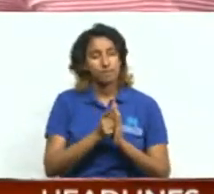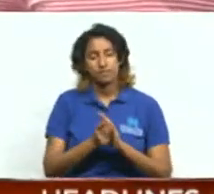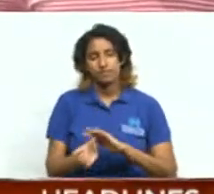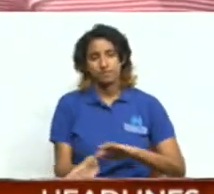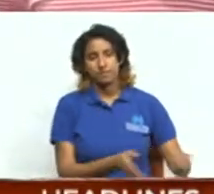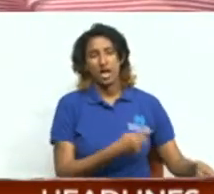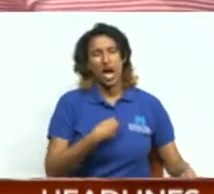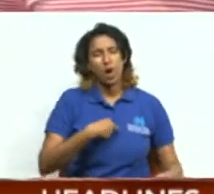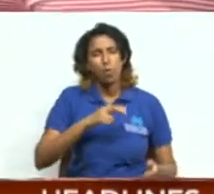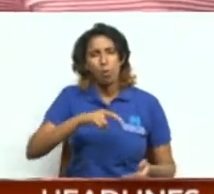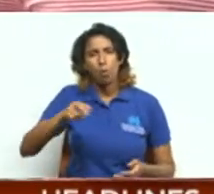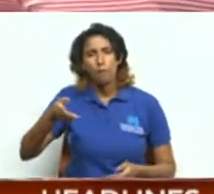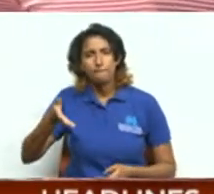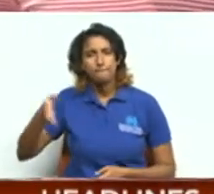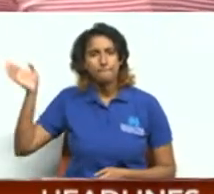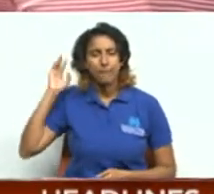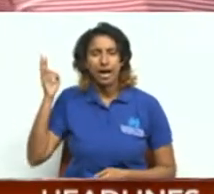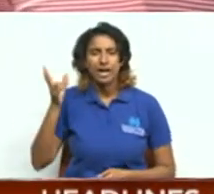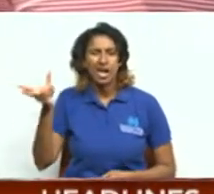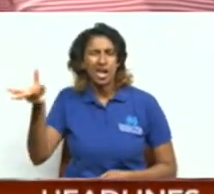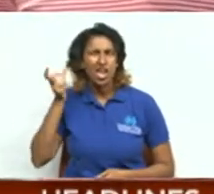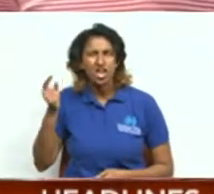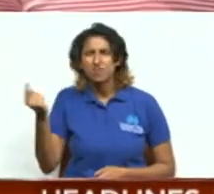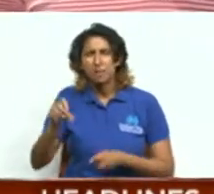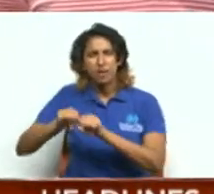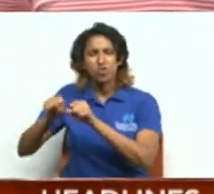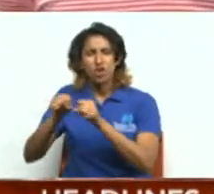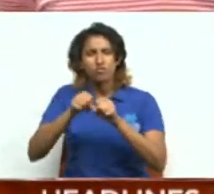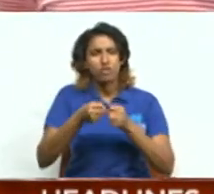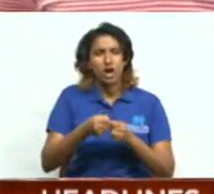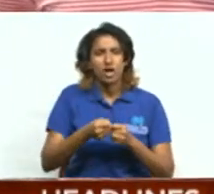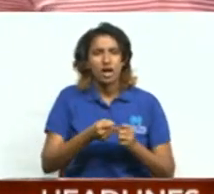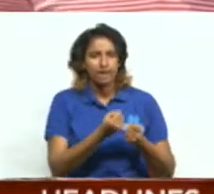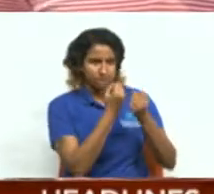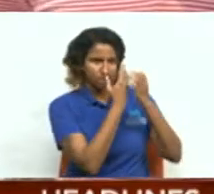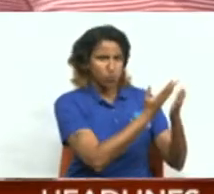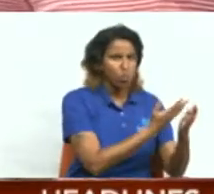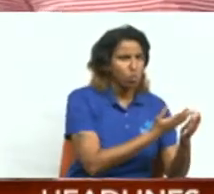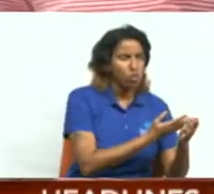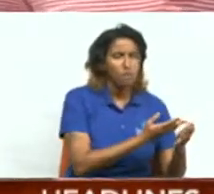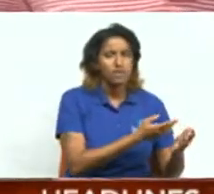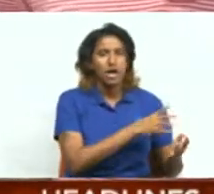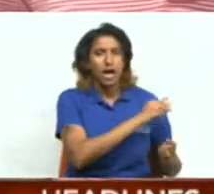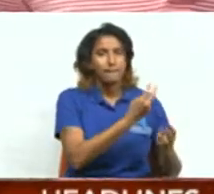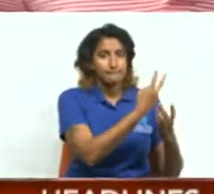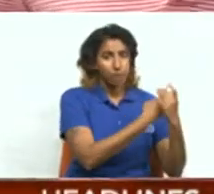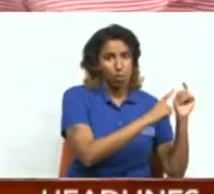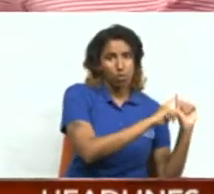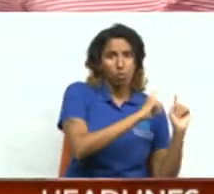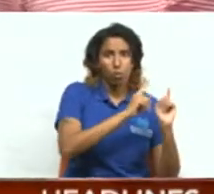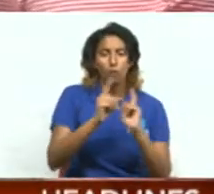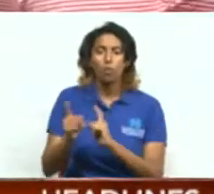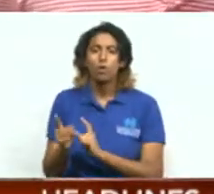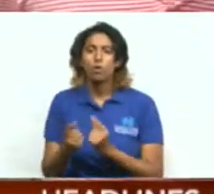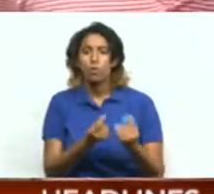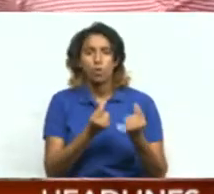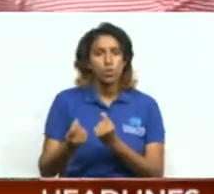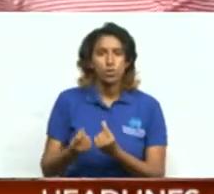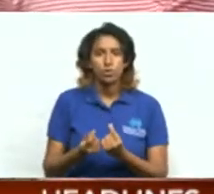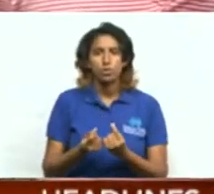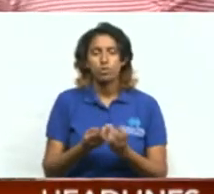hear the thing cracking up and whatever. And when I tell him and he tell me that, both of us walk together. We come back in front and he said, Malak